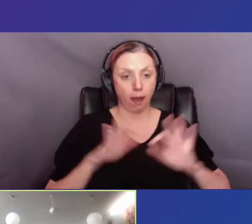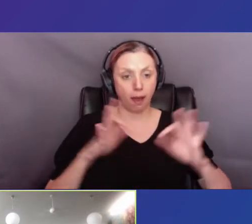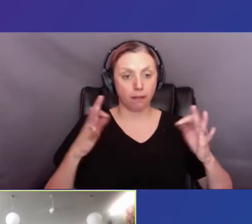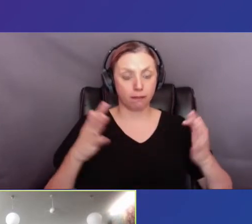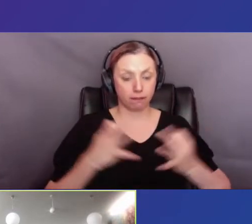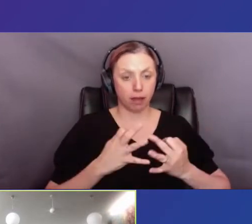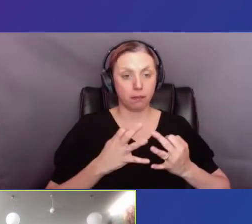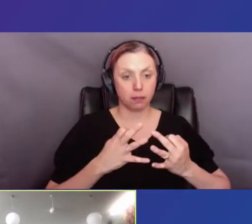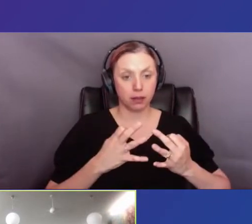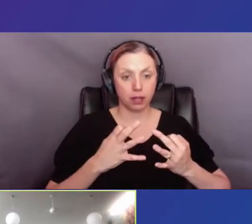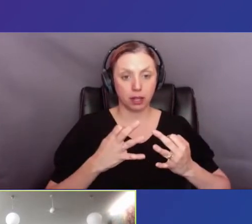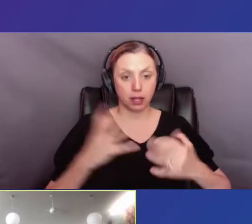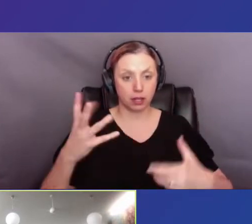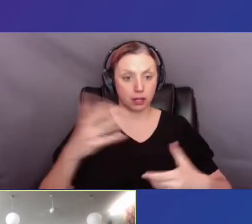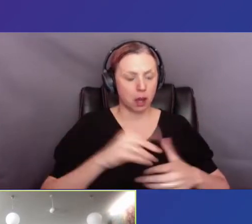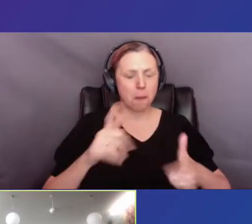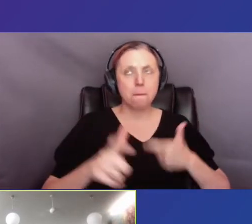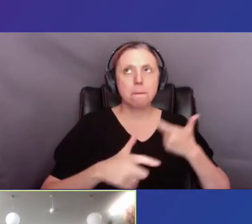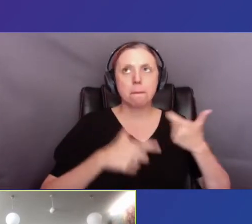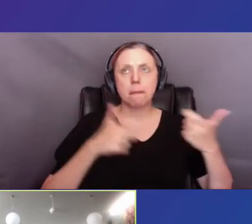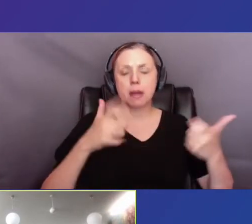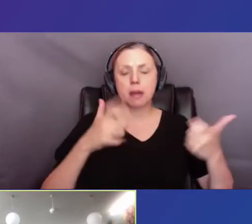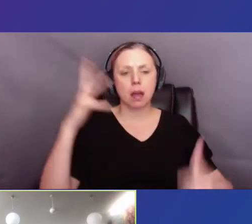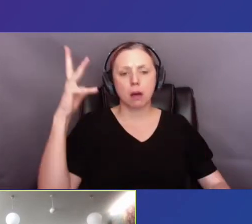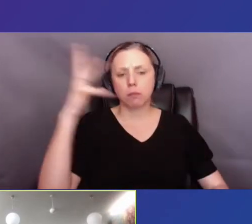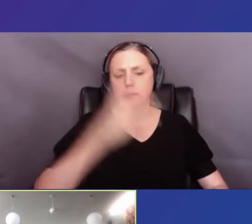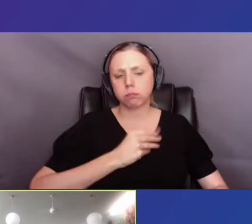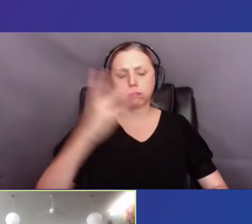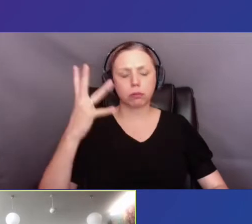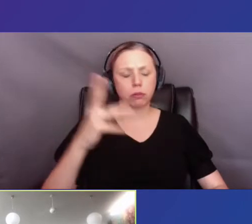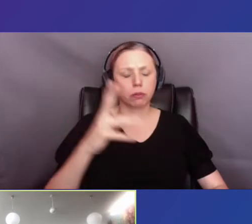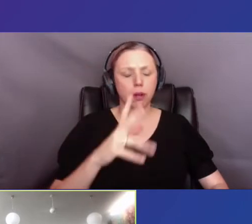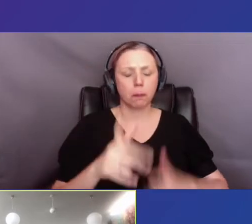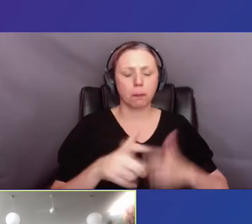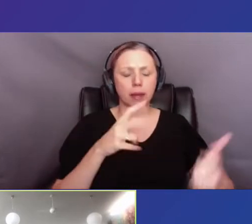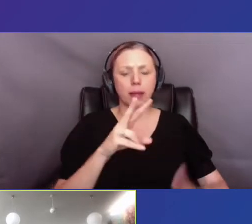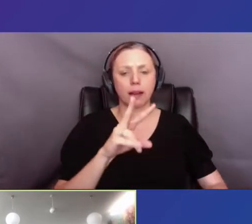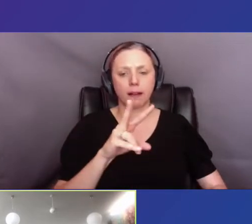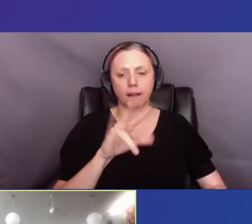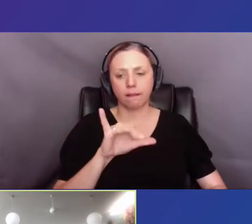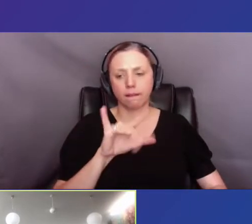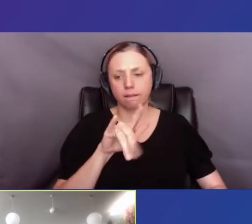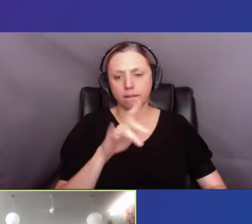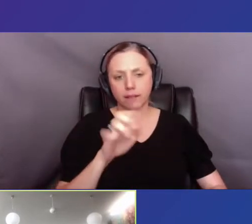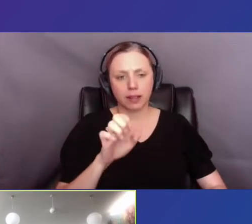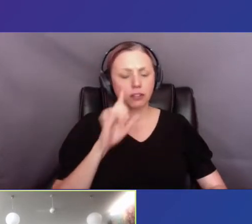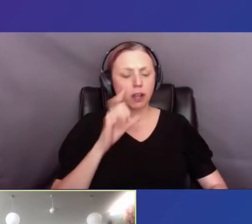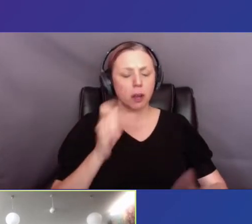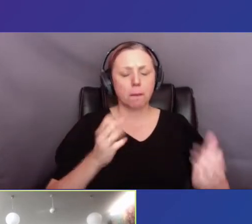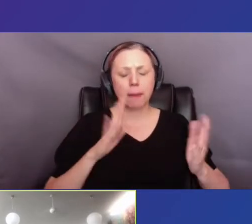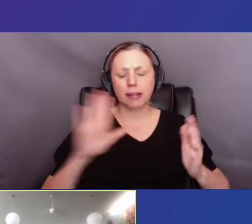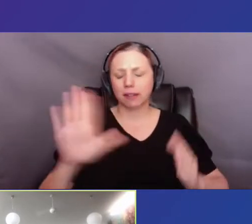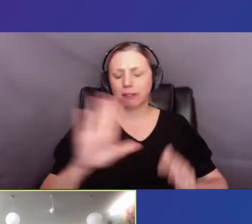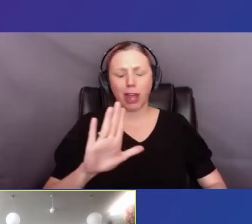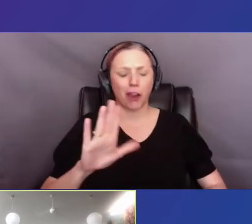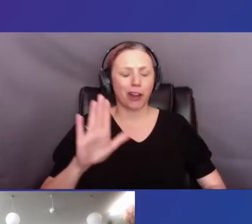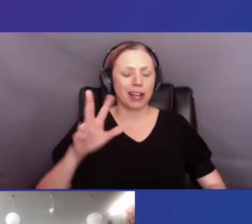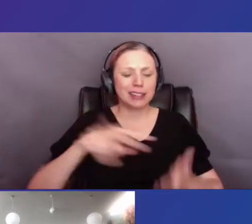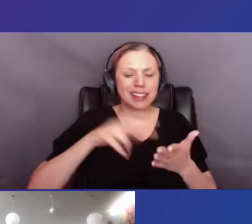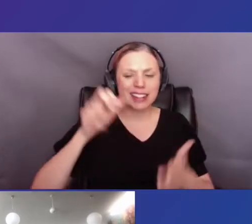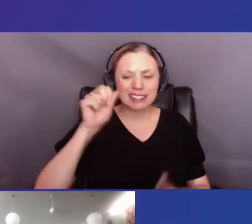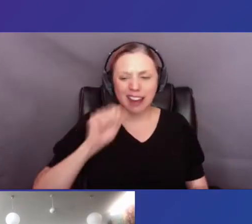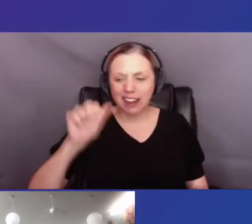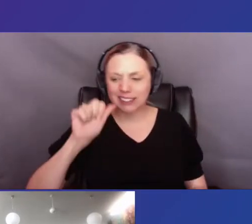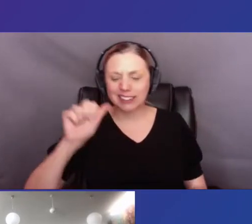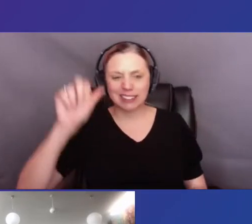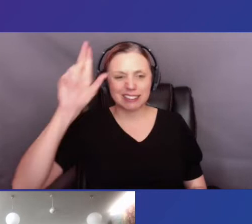beautiful big village. Many other dance artists are their aunties and their uncles and their friends. And they've